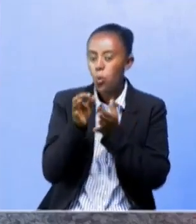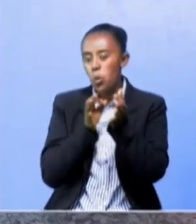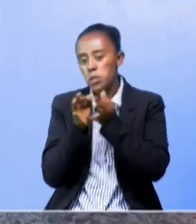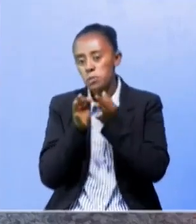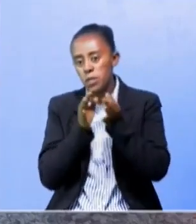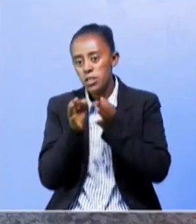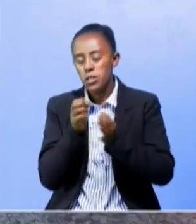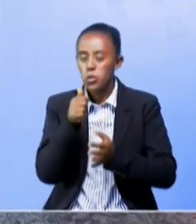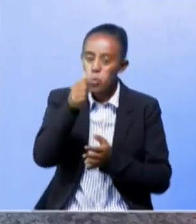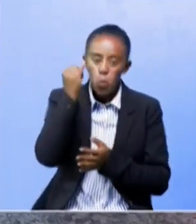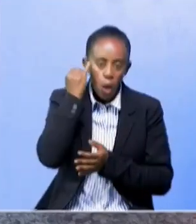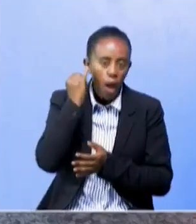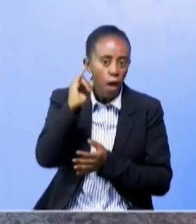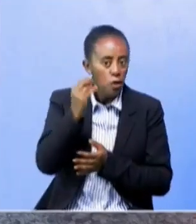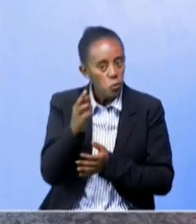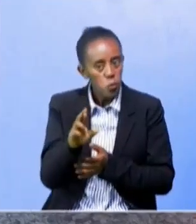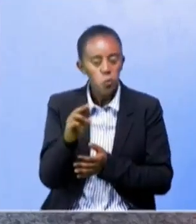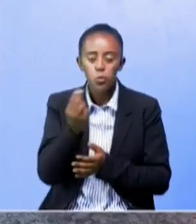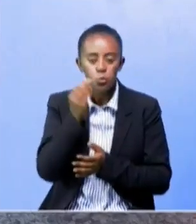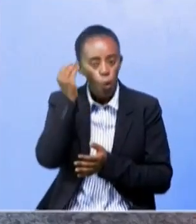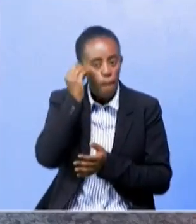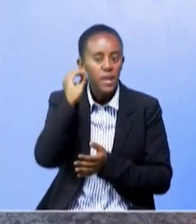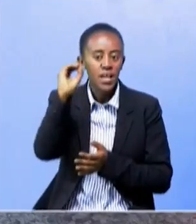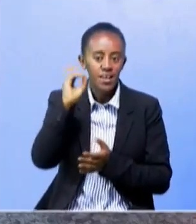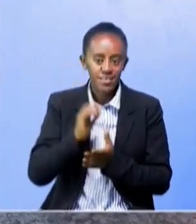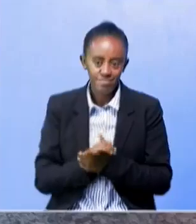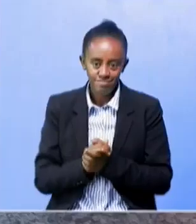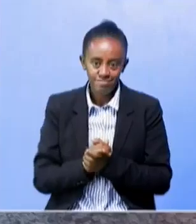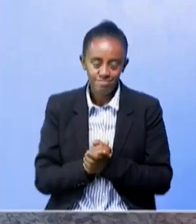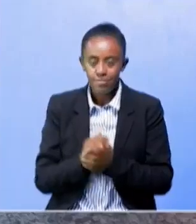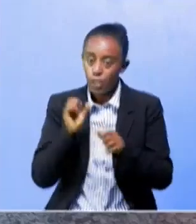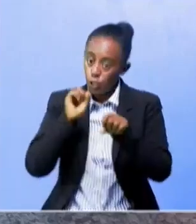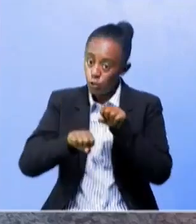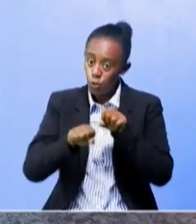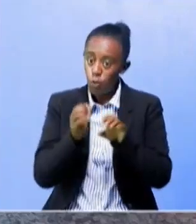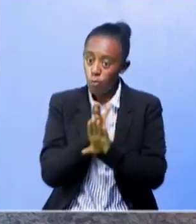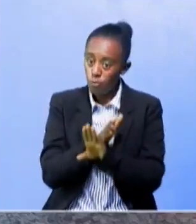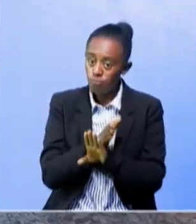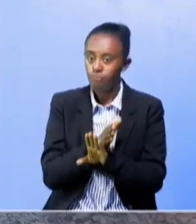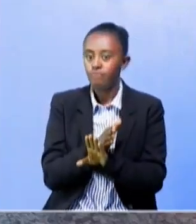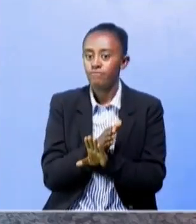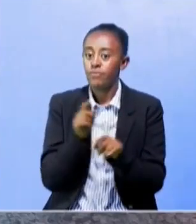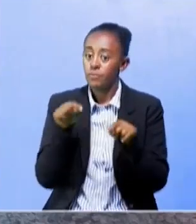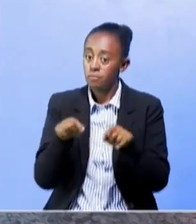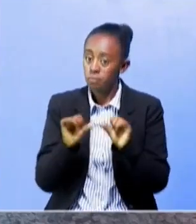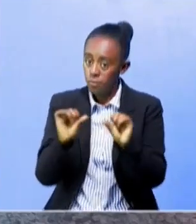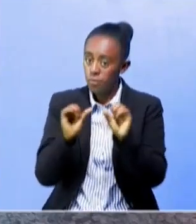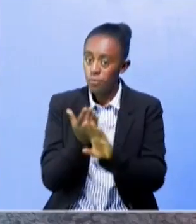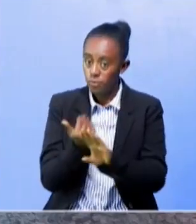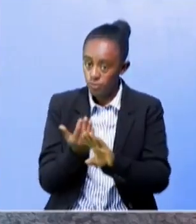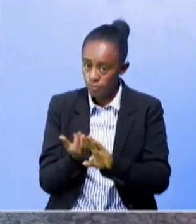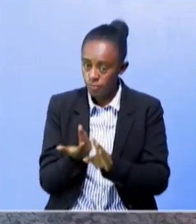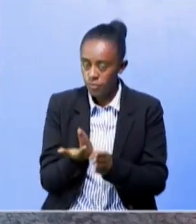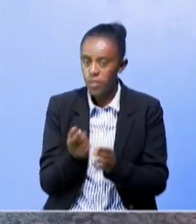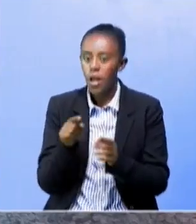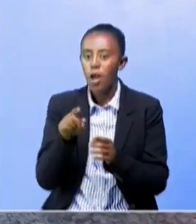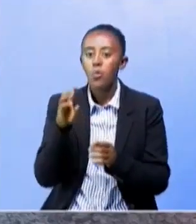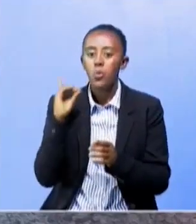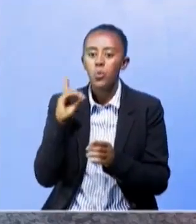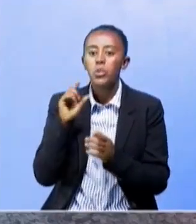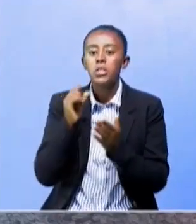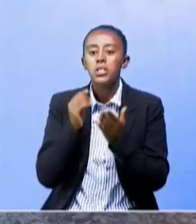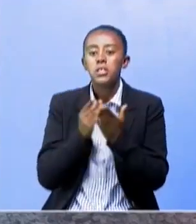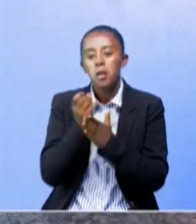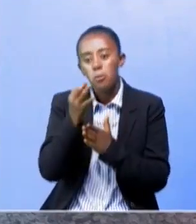your ideas or gives opinions. So, before I proceed today's lesson topic, I would like to give you some